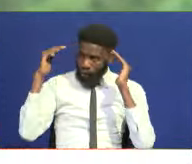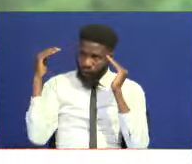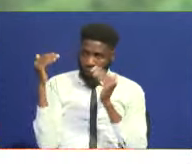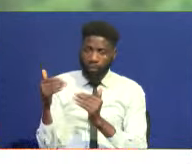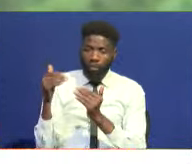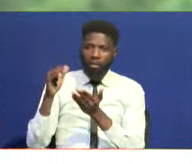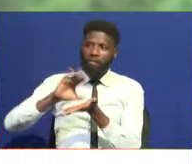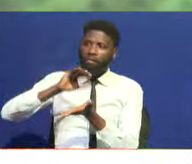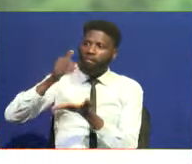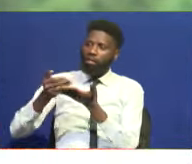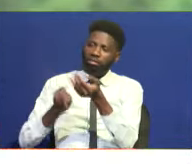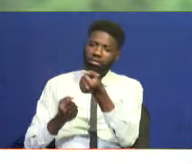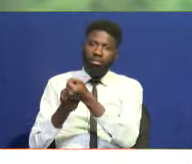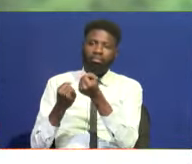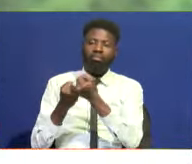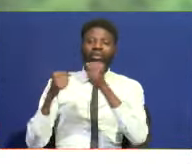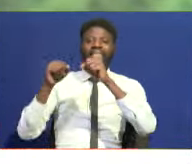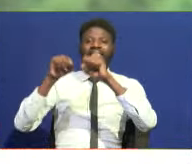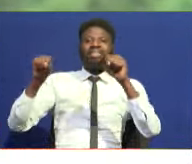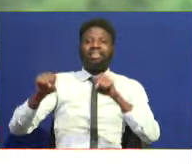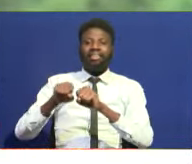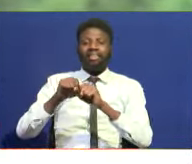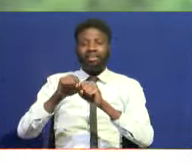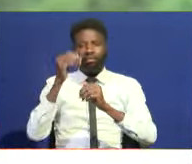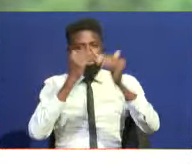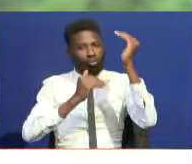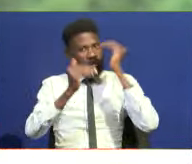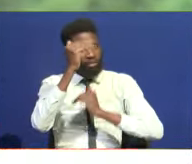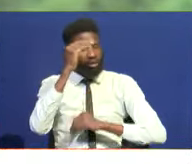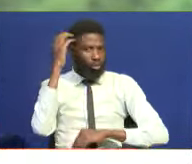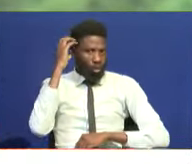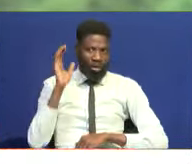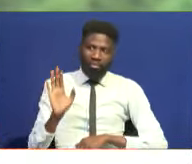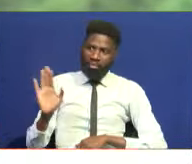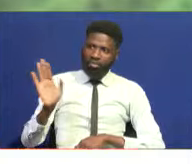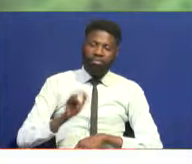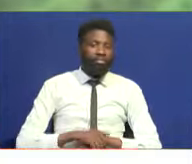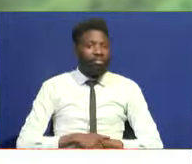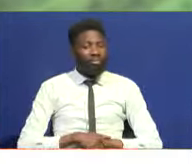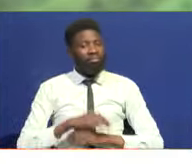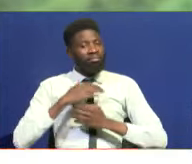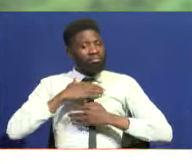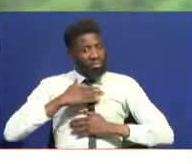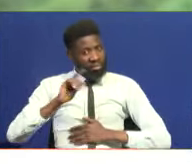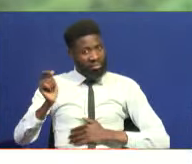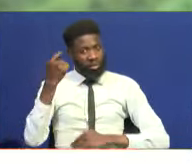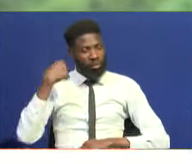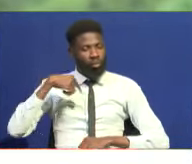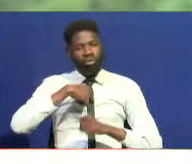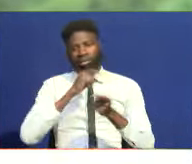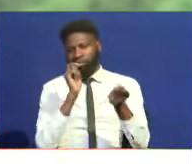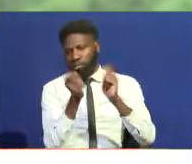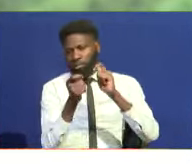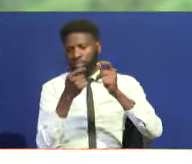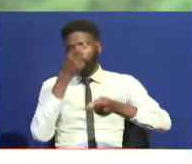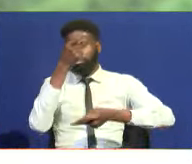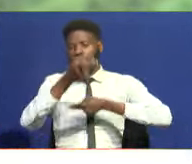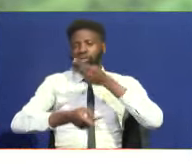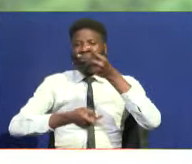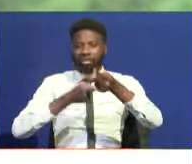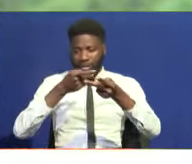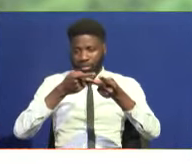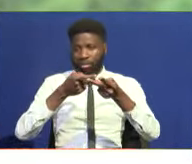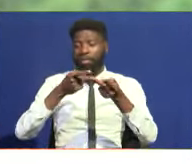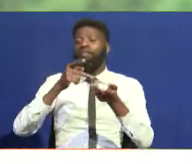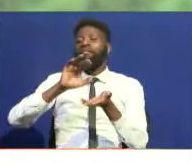higher education. Your Excellency, we have reoriented the processes under the funding model to make it